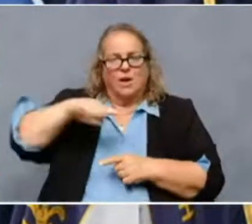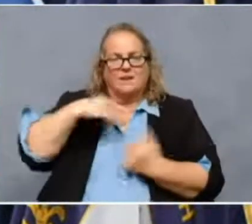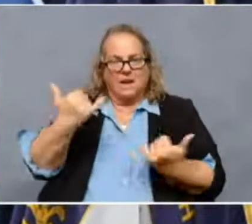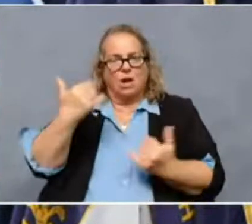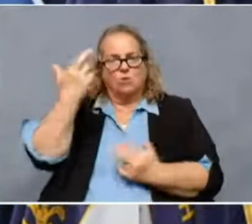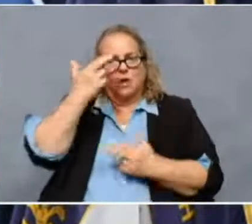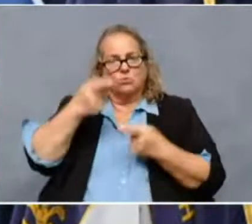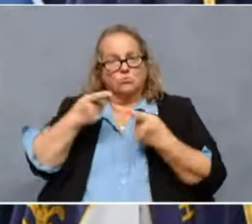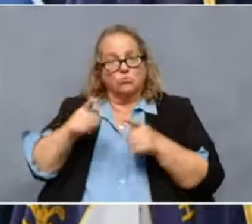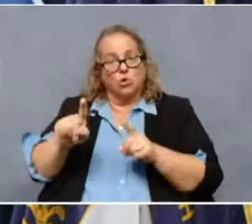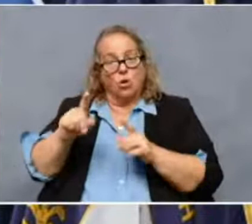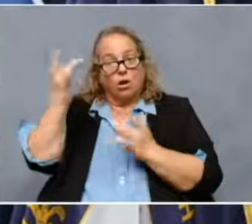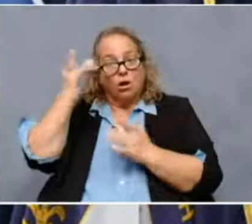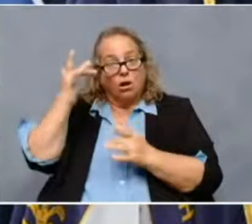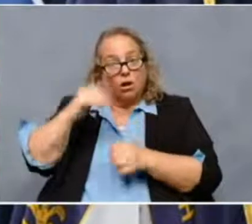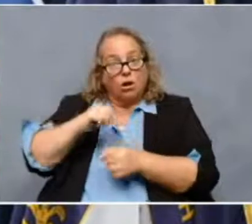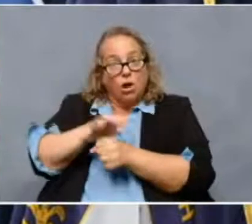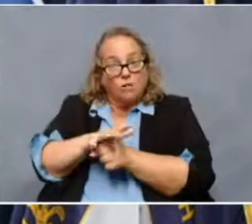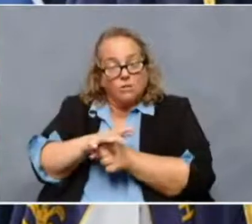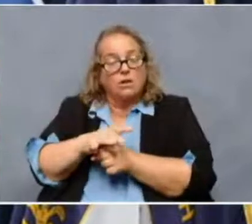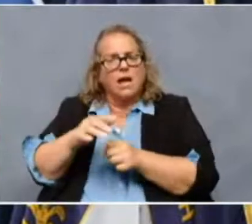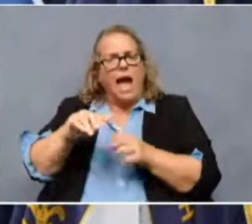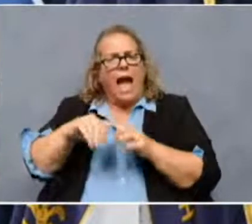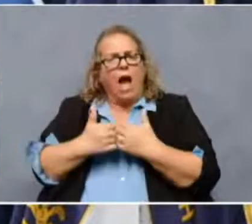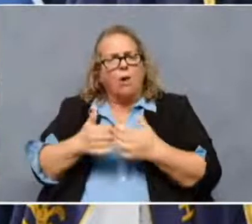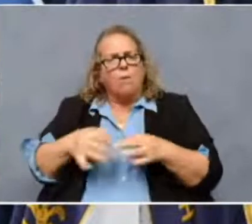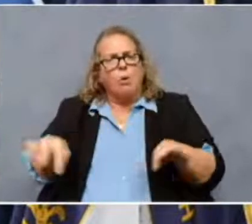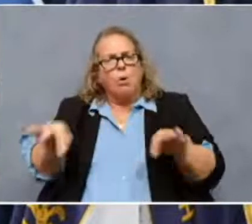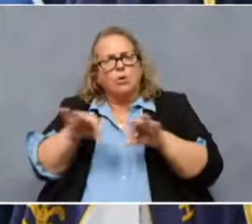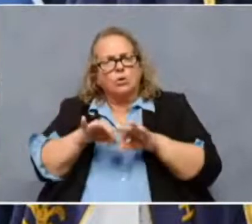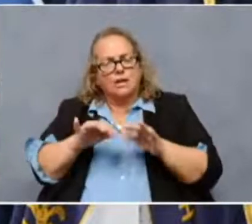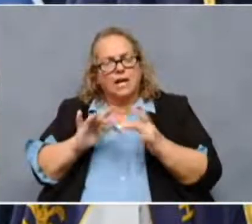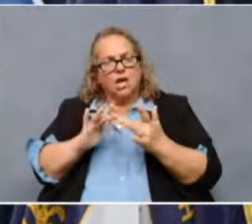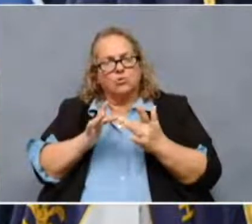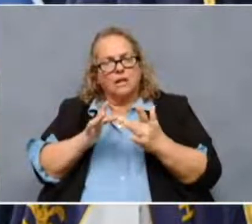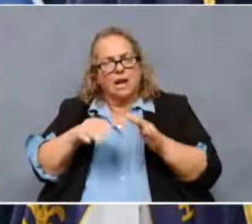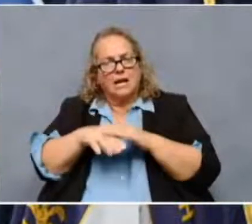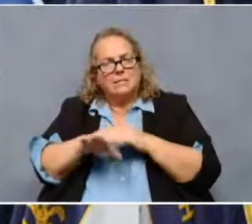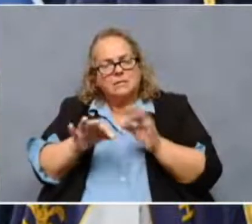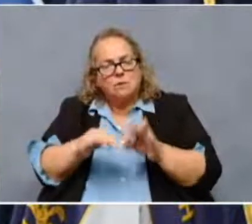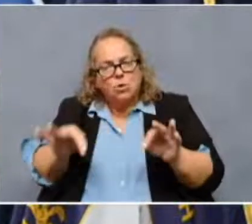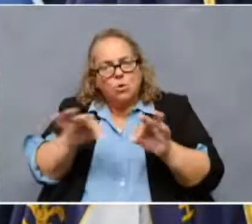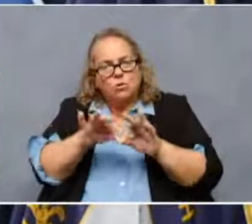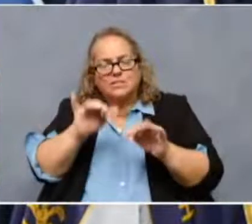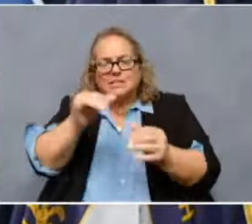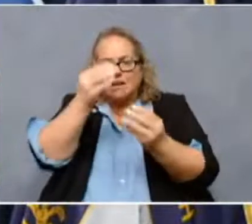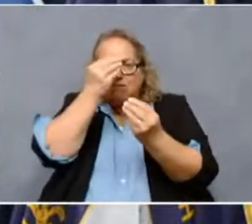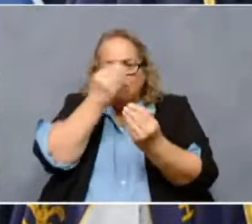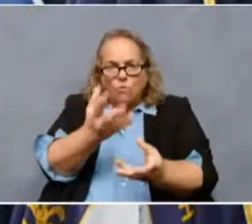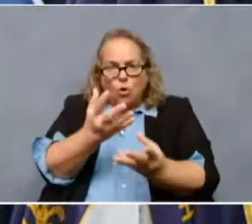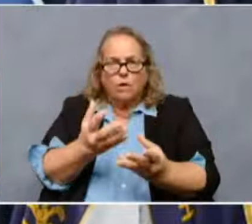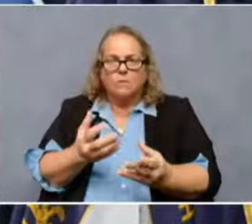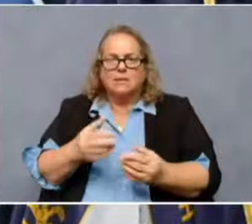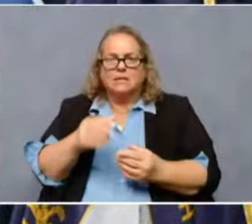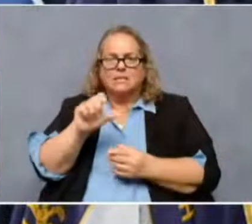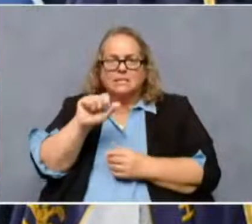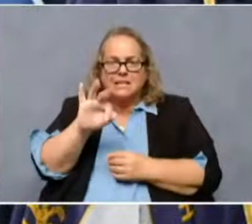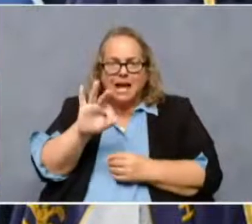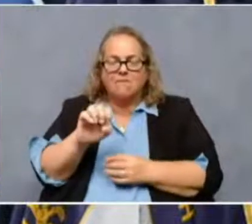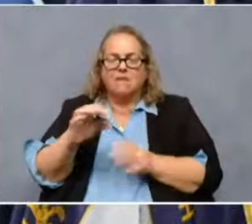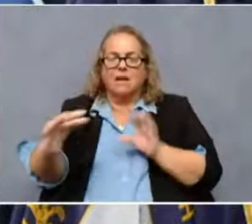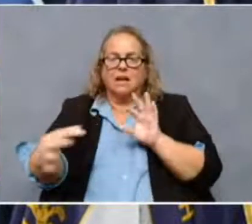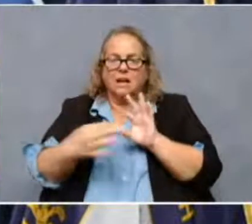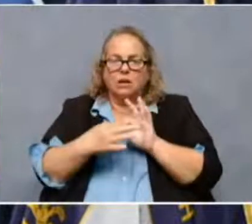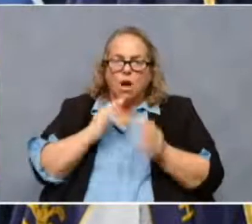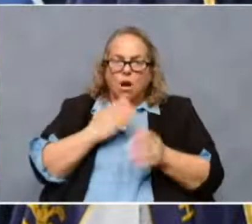critical reliable internet access is for all of us to stay informed, safe, and connected to our work, school, family, church,